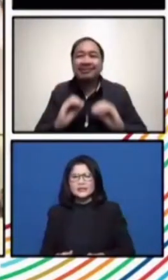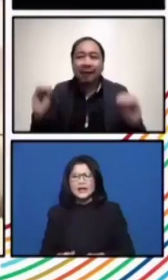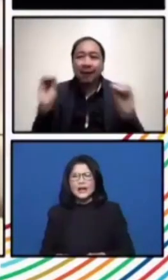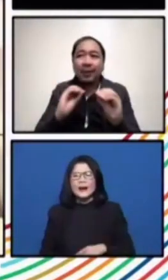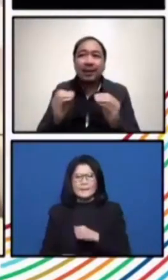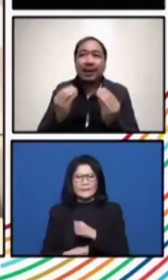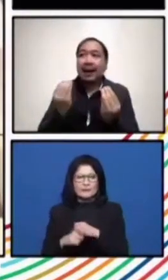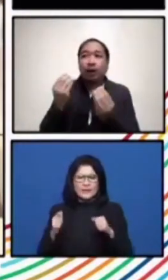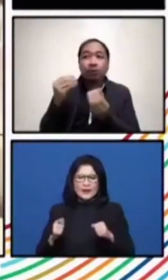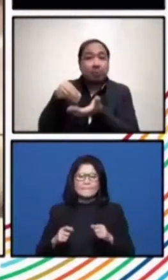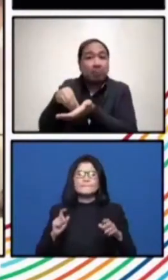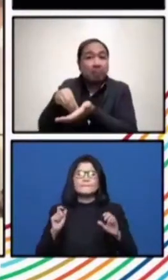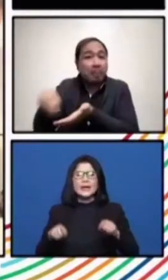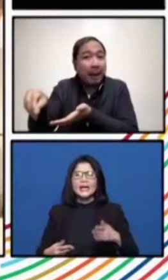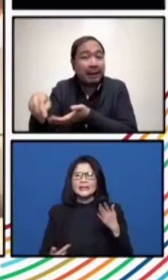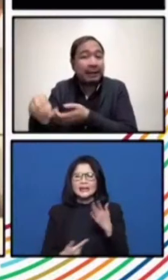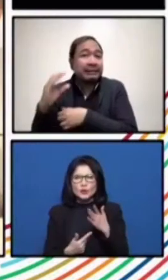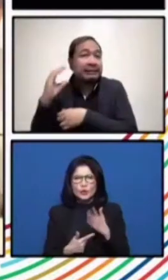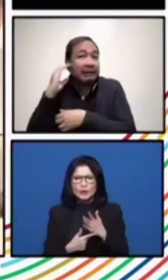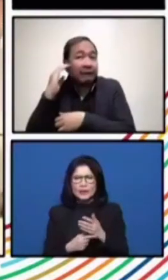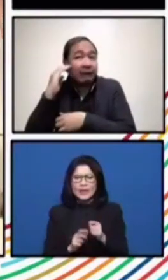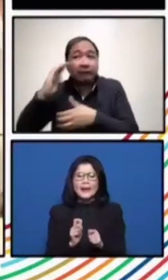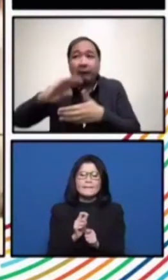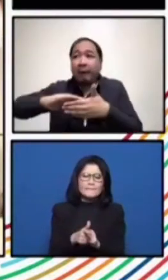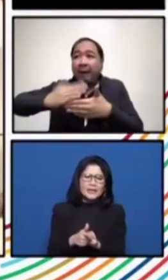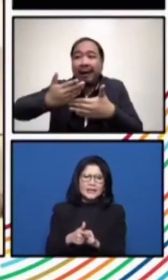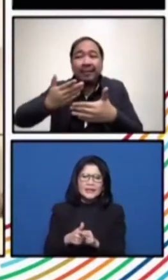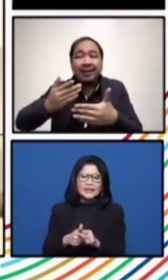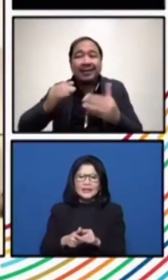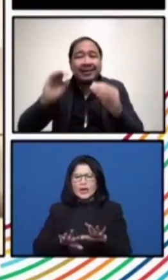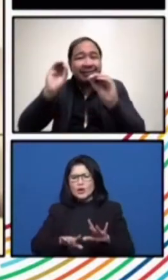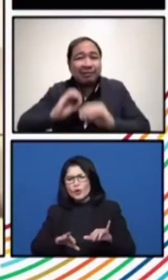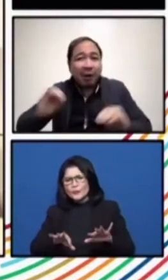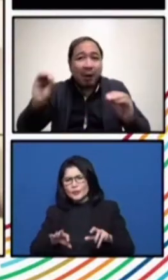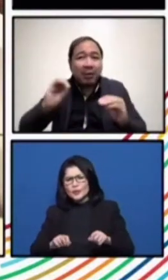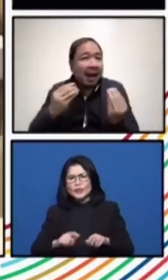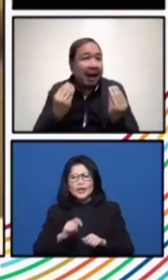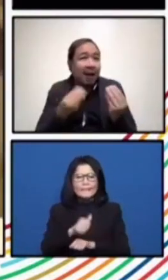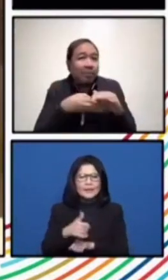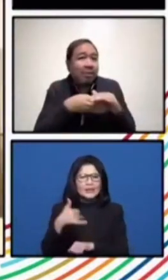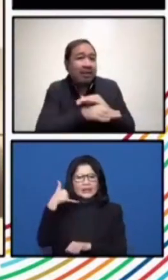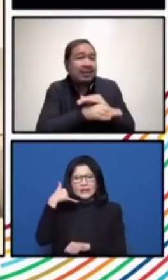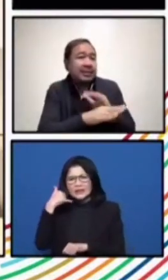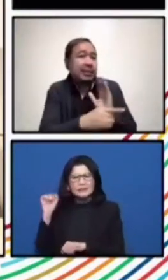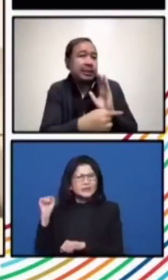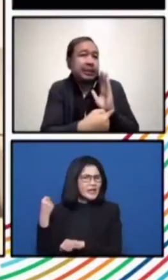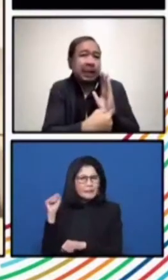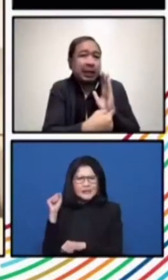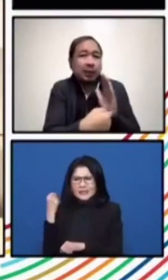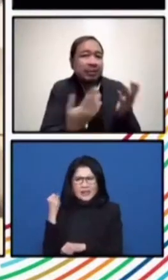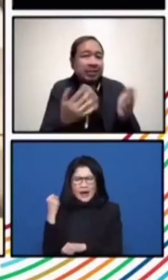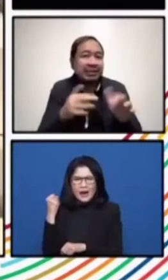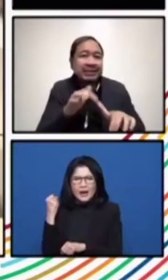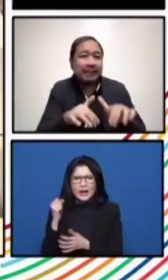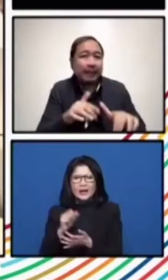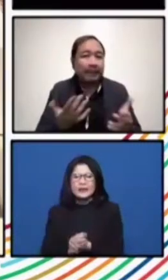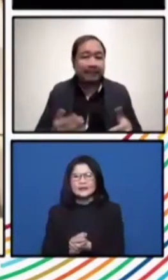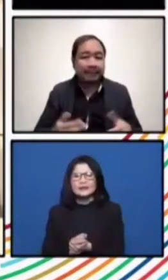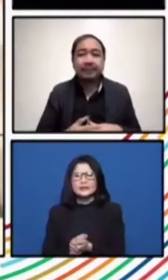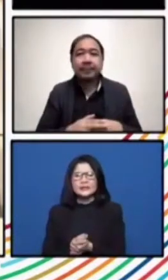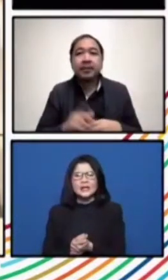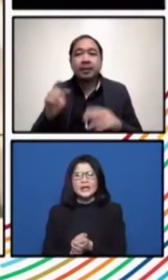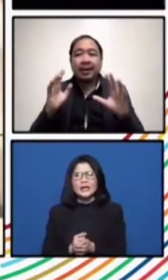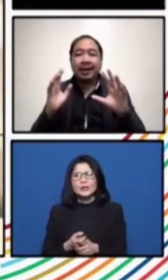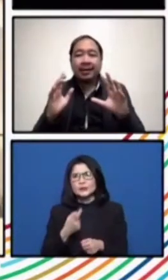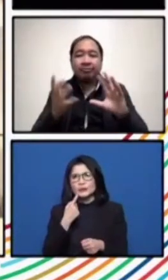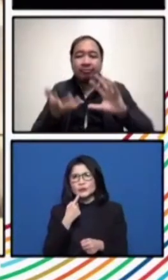to have even cell phones or computer regarding the disaster management person with disability should be involved